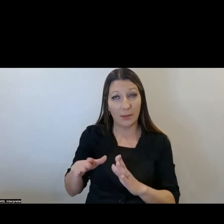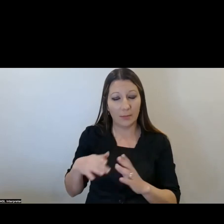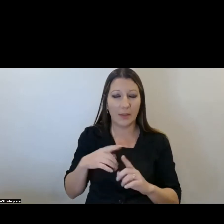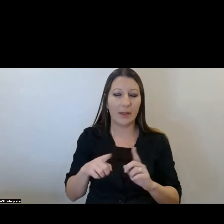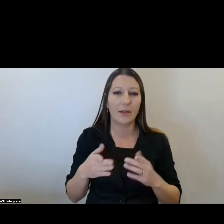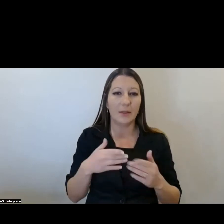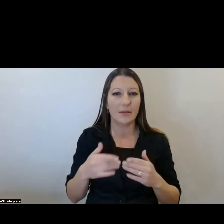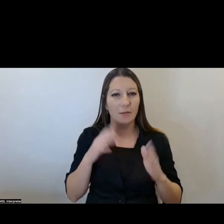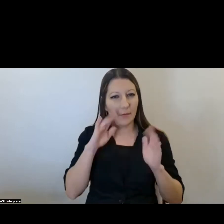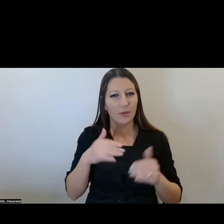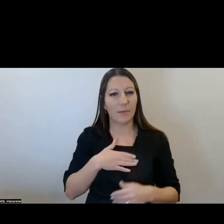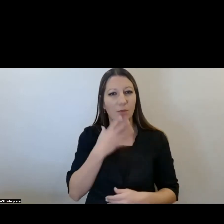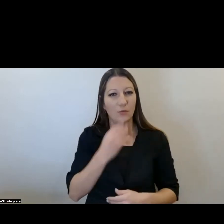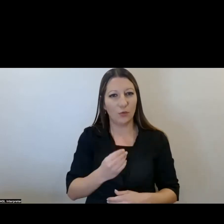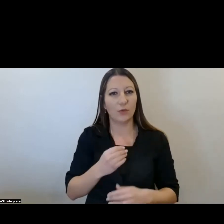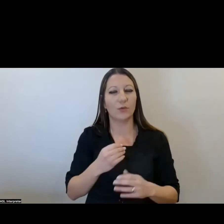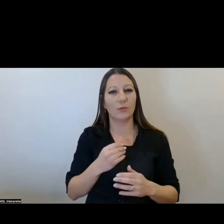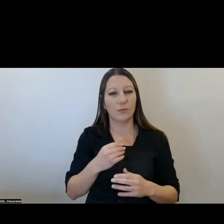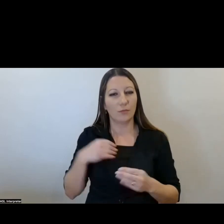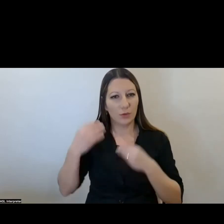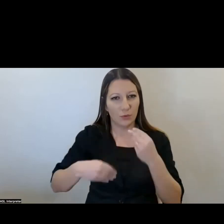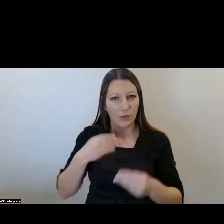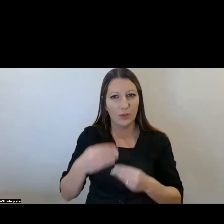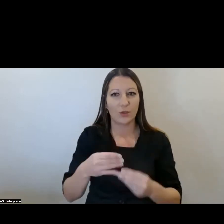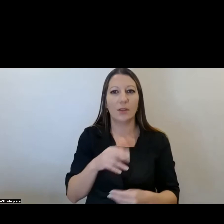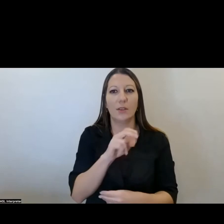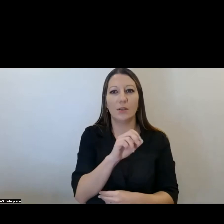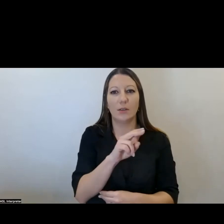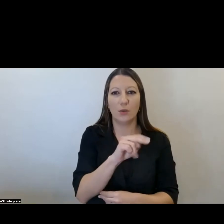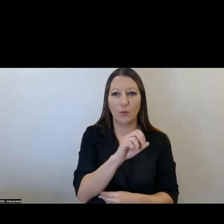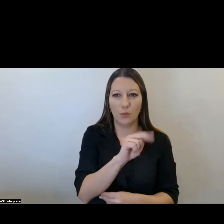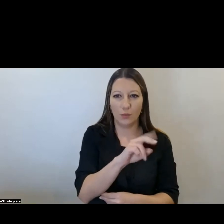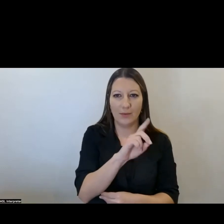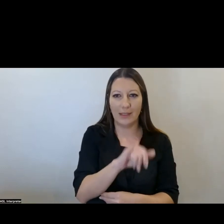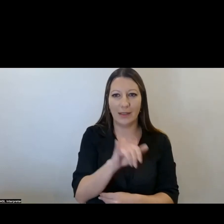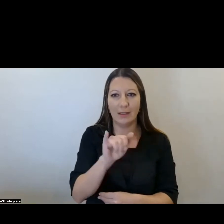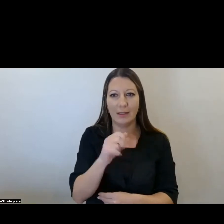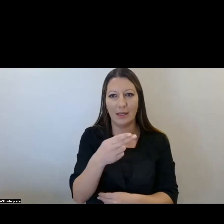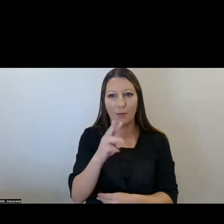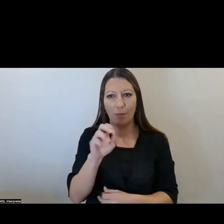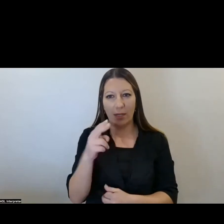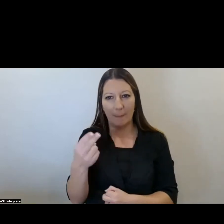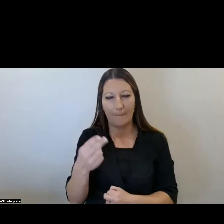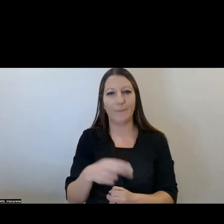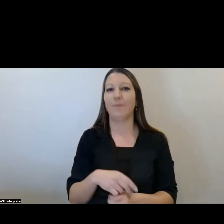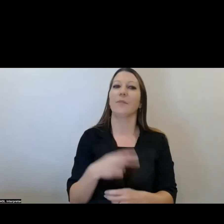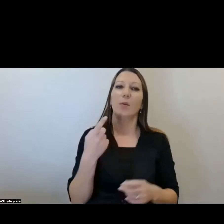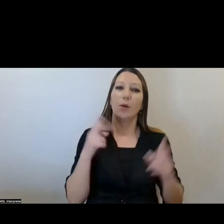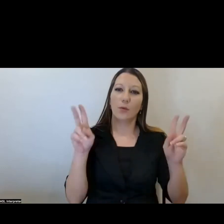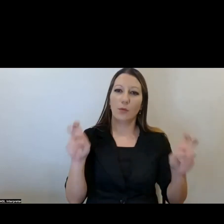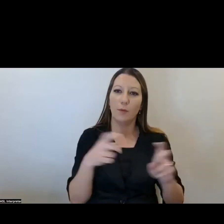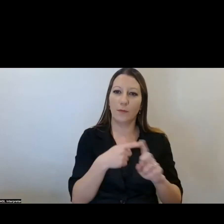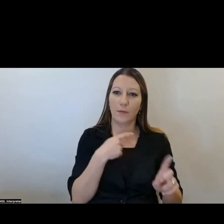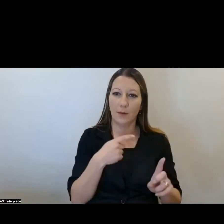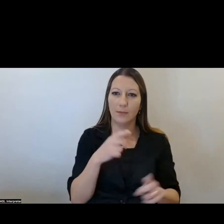is Noonday Yahweh, which begins with an epigraph from Sylvia Plath, not God, but a swastika. You speak my